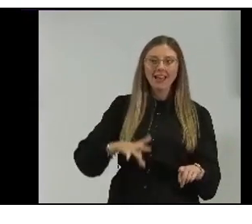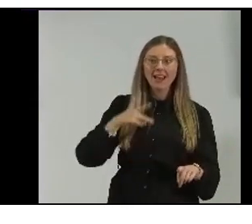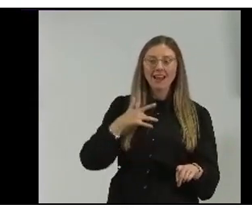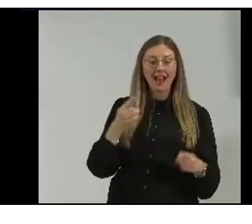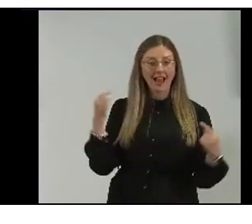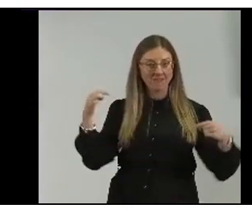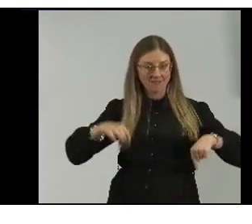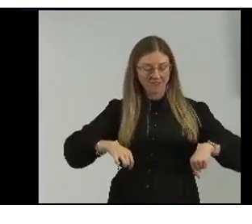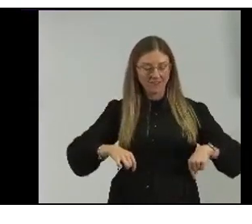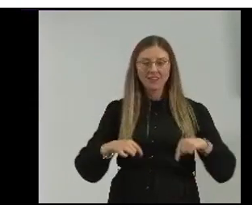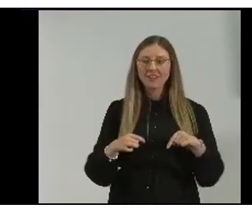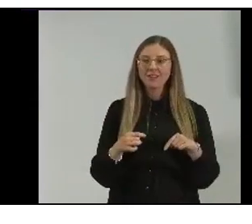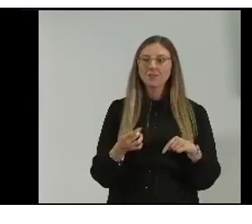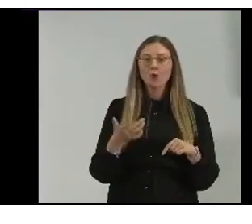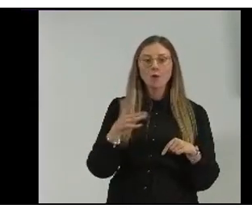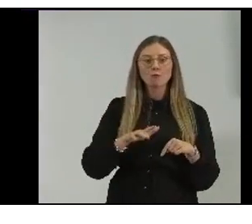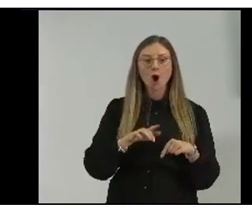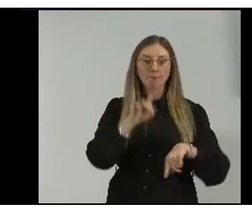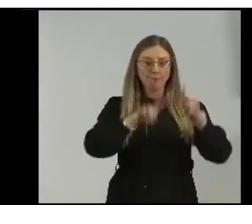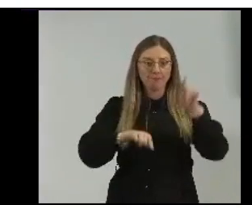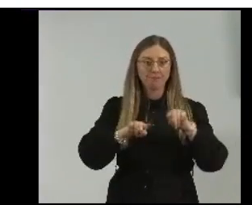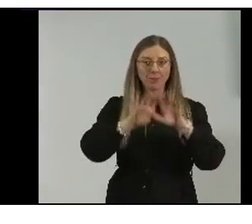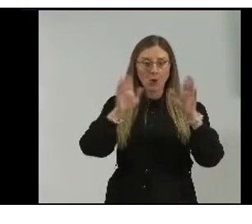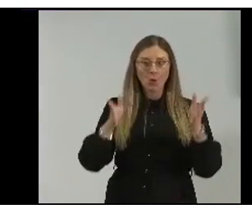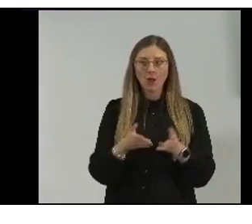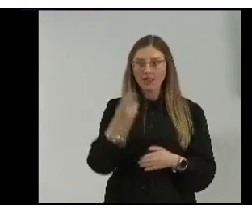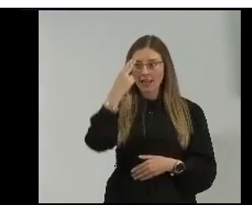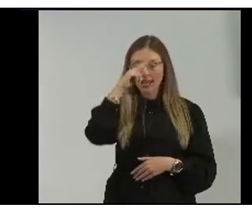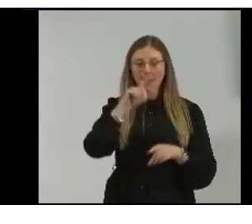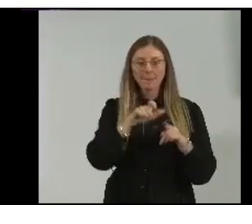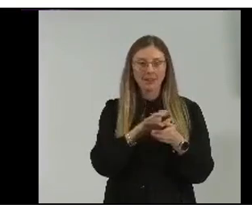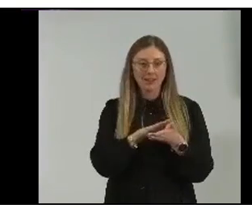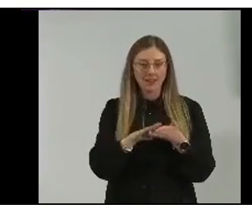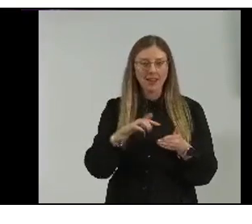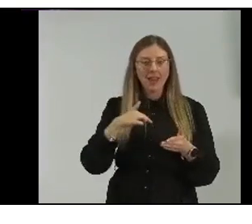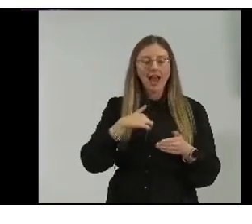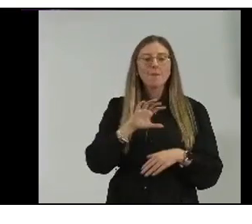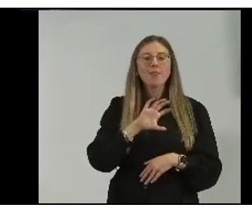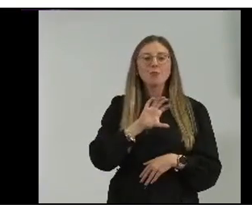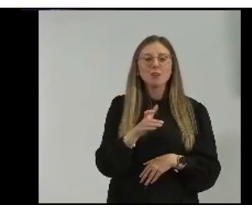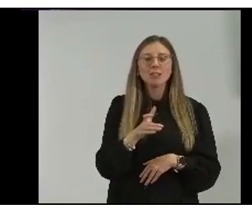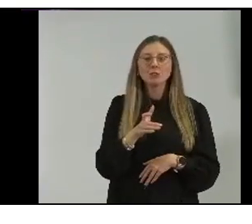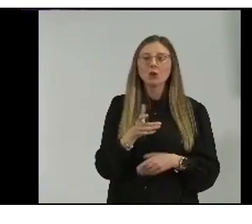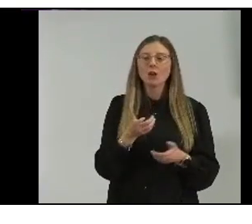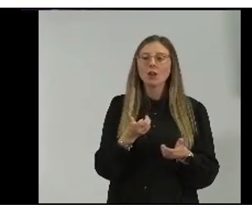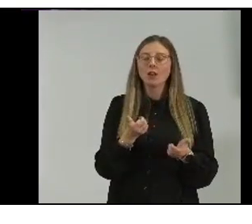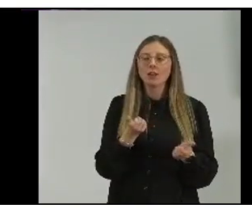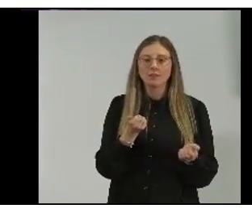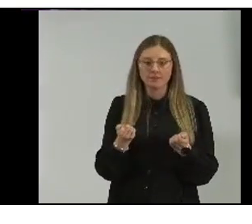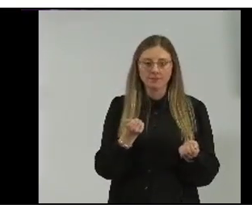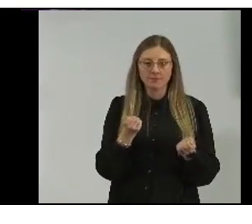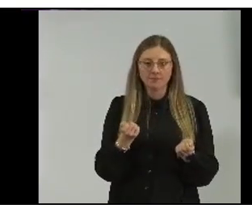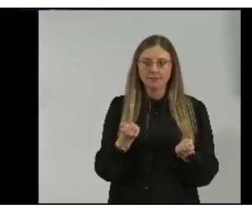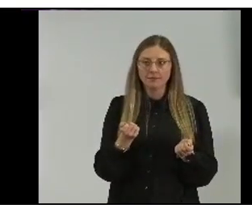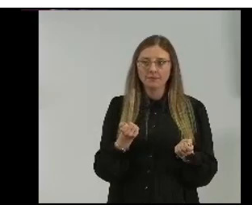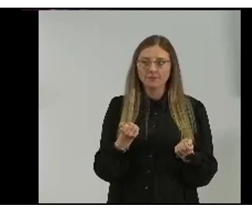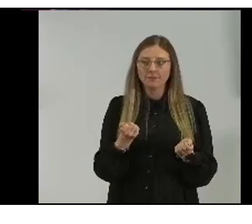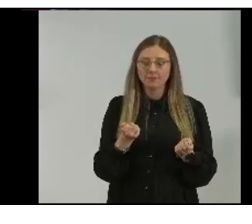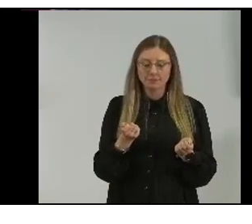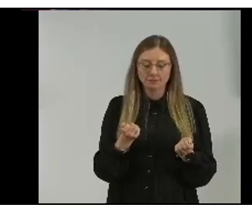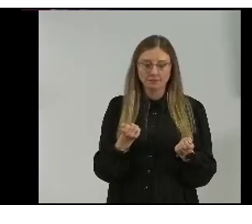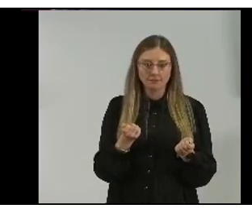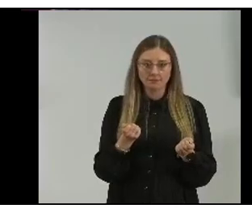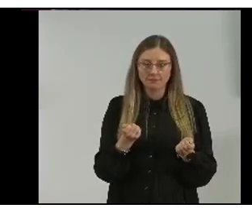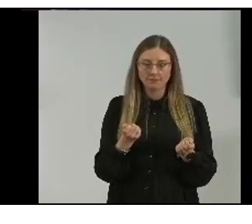room today or from around the world. My name is Dinesh Sharma, and I'm the regional head of wealth and personal banking for Europe, Middle East,